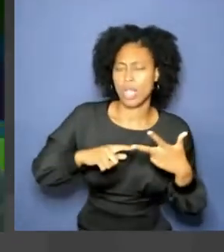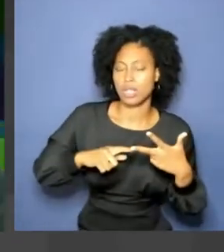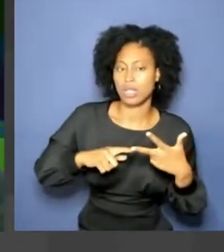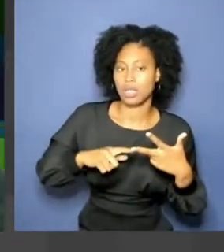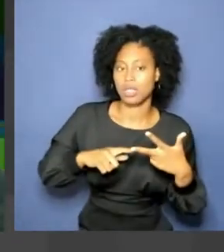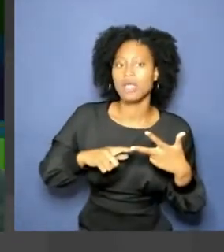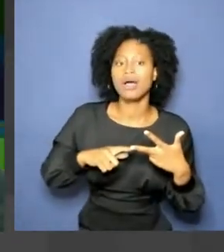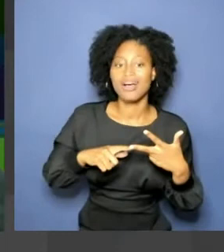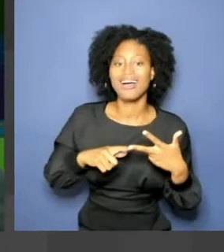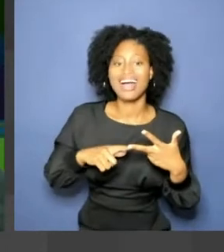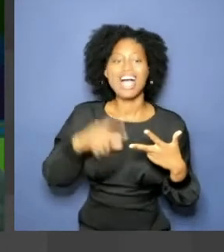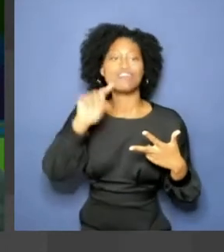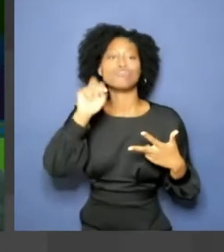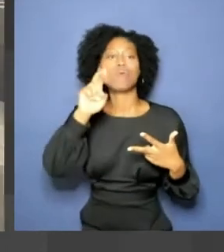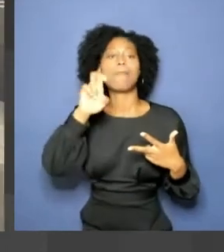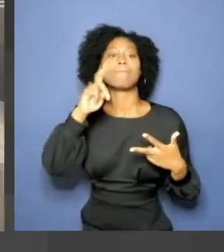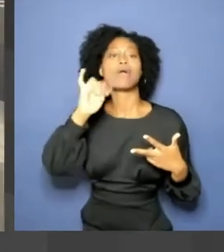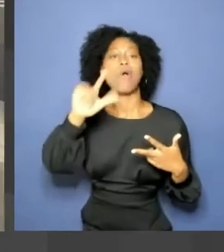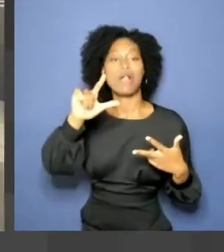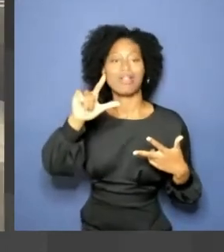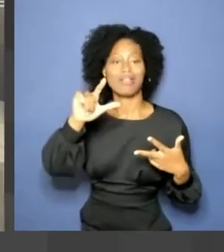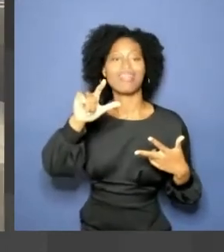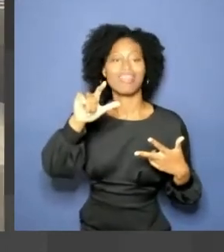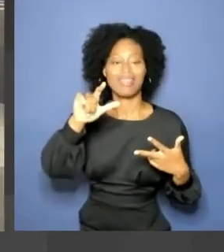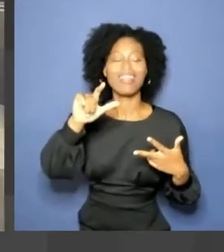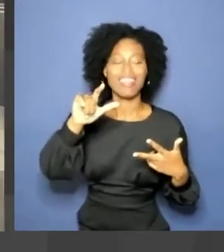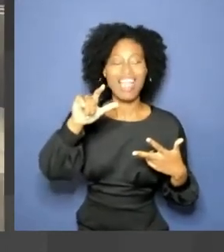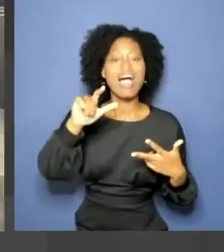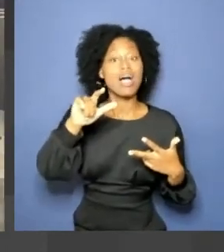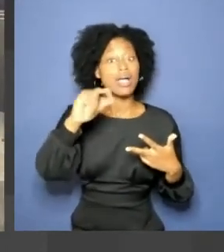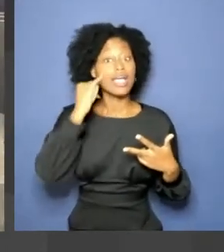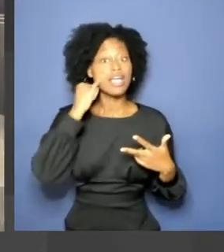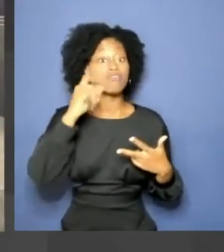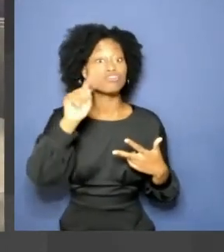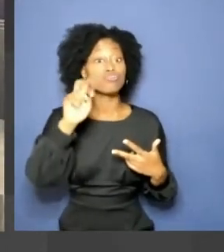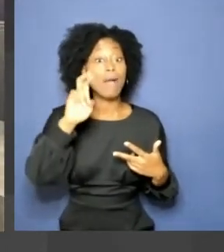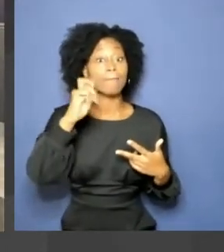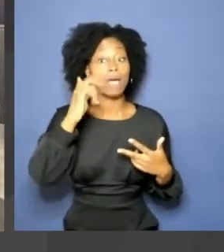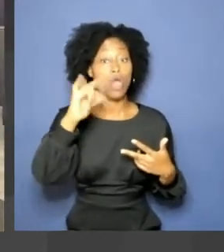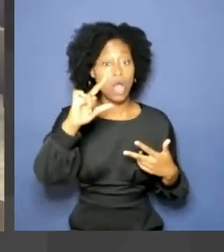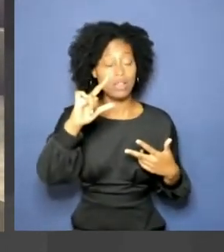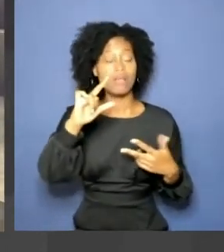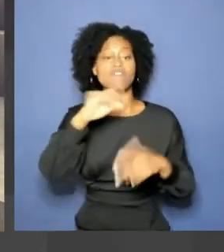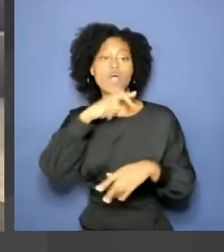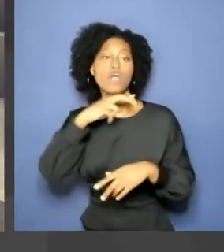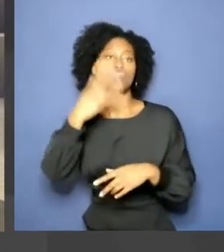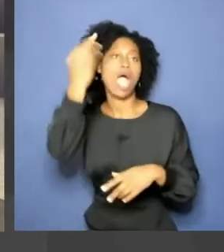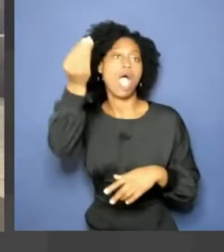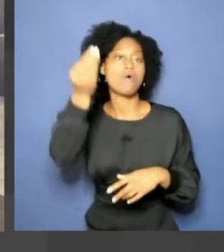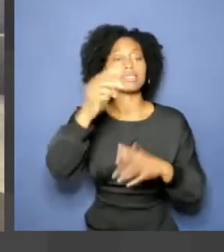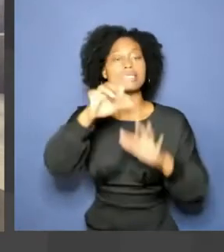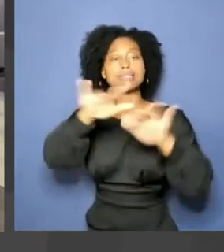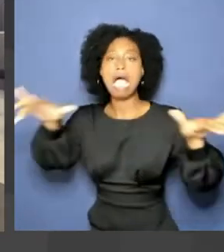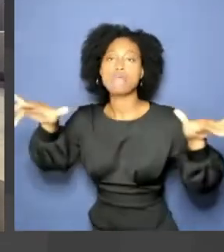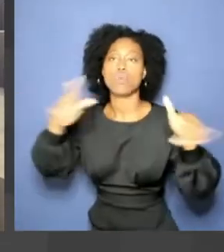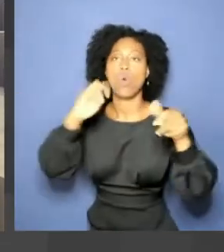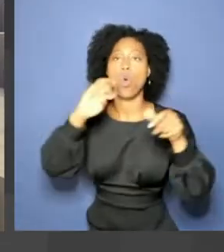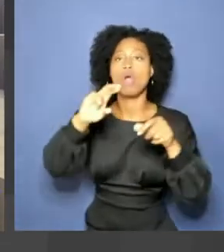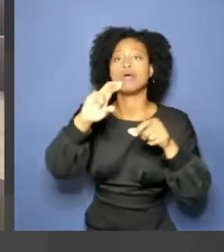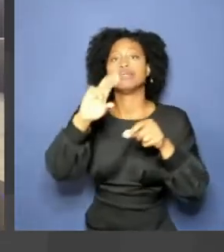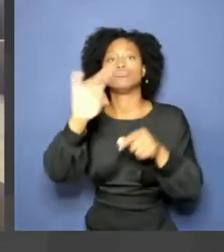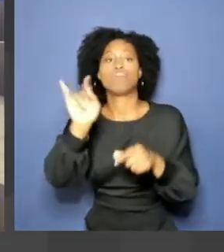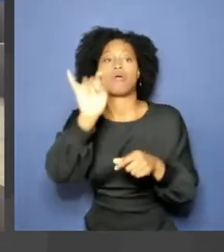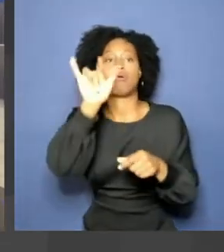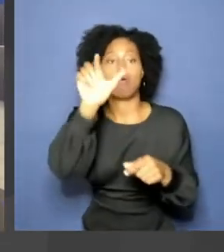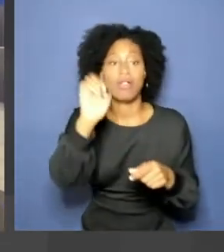is the tropical frog. Yes. So let's say you were venturing out into the desert or the jungle, and you take your tadpole with you, and if it grows